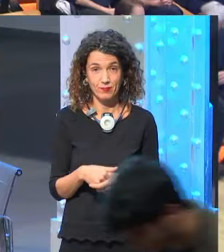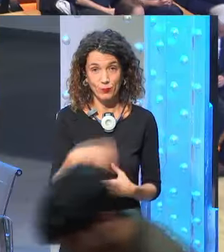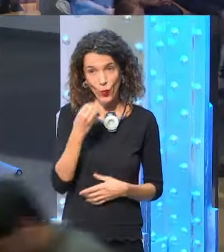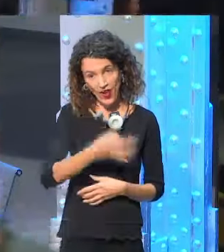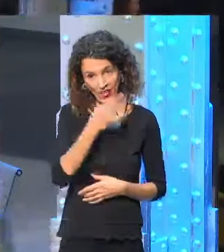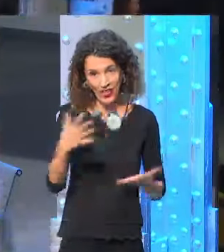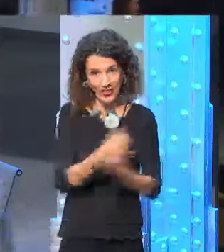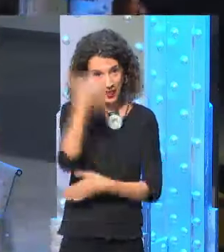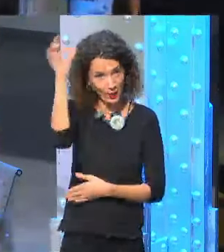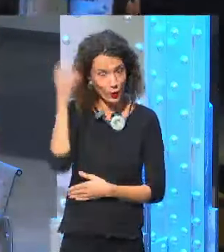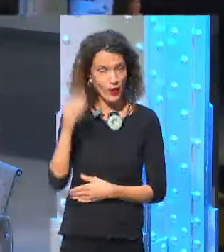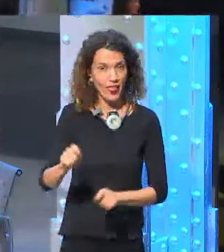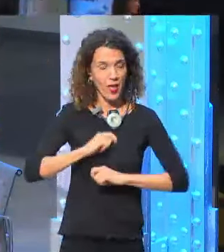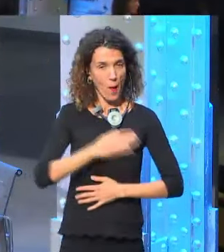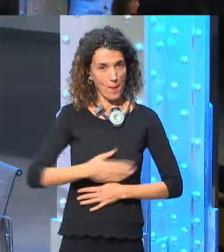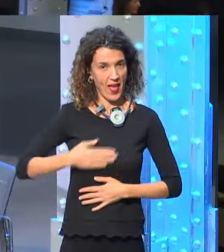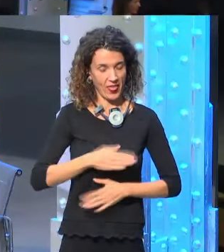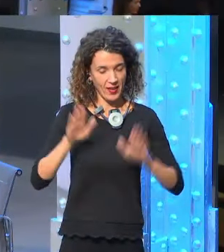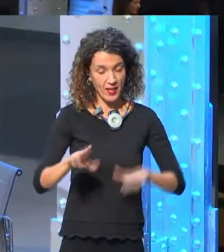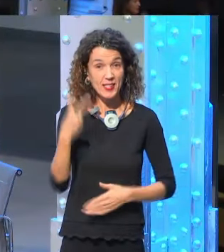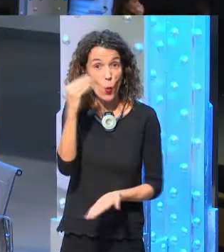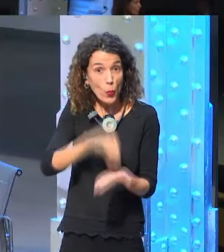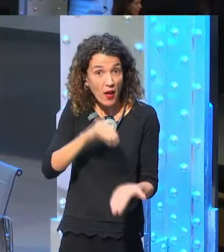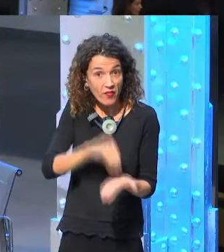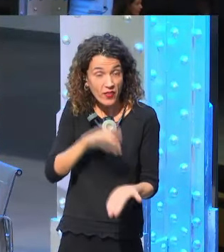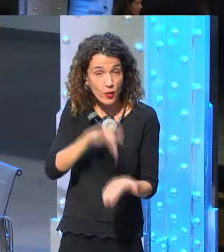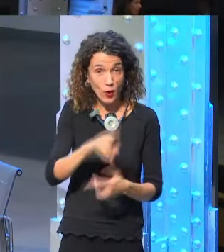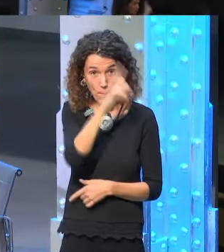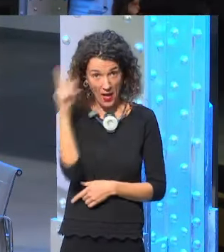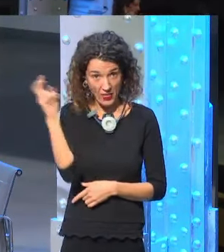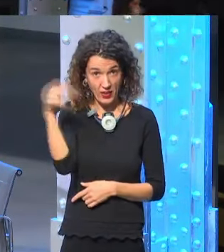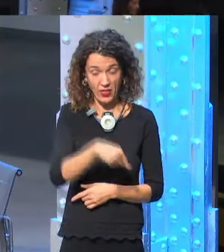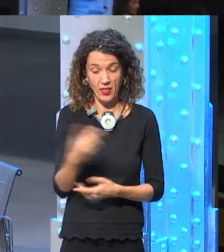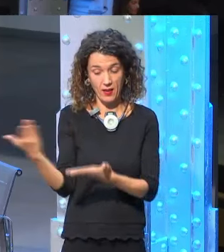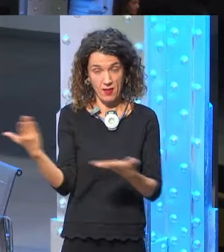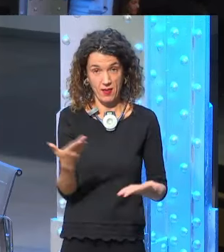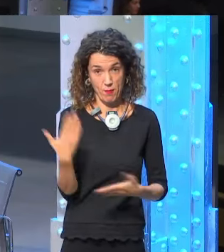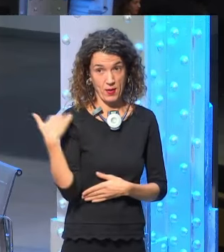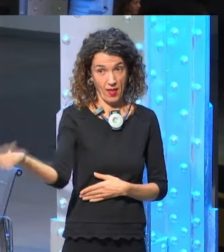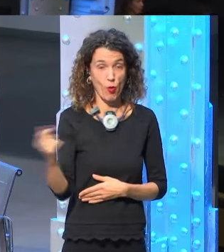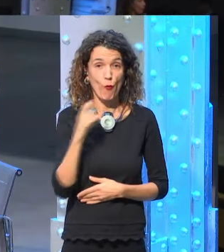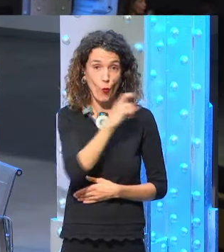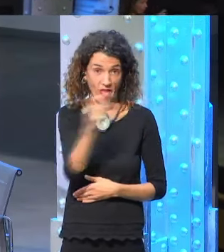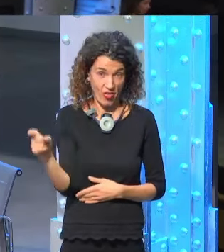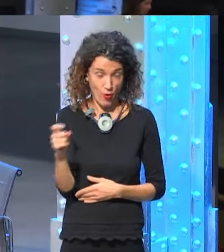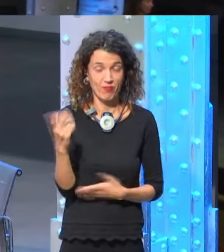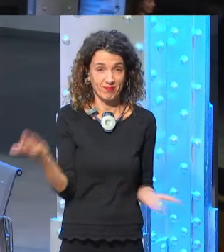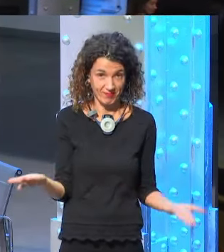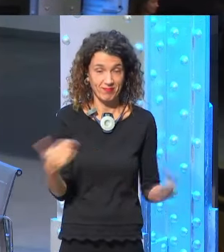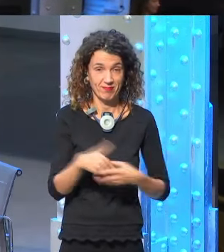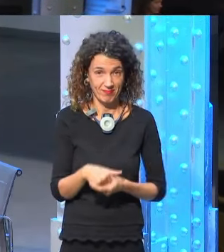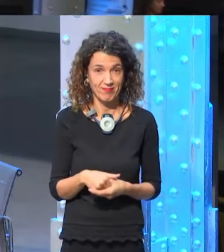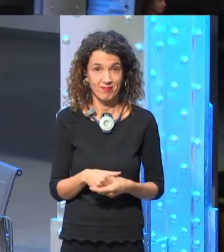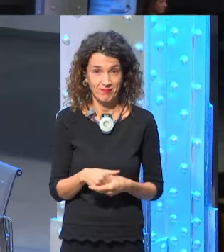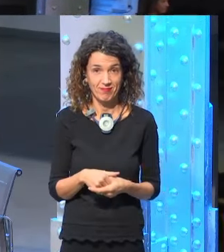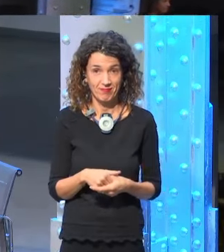It's a pleasure to be here for the second time in Madrid, invited by the foundation, by Elena and